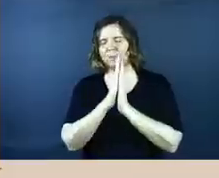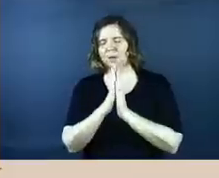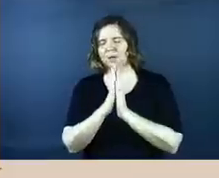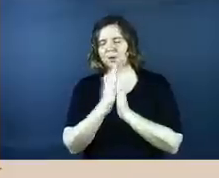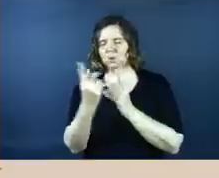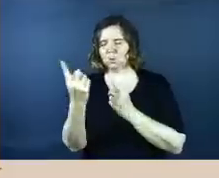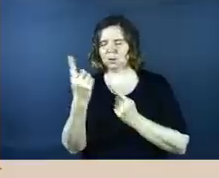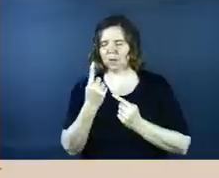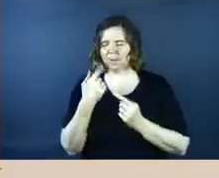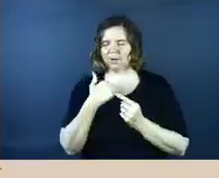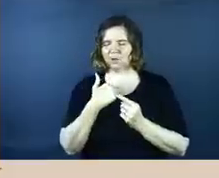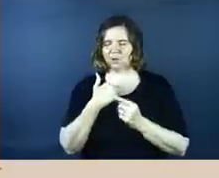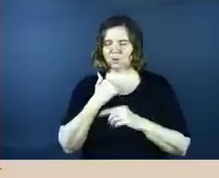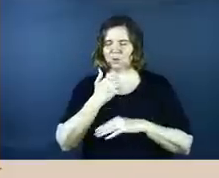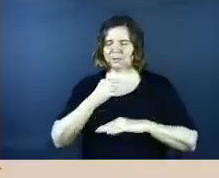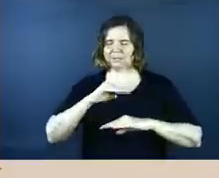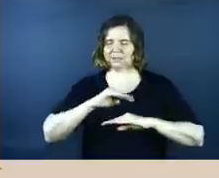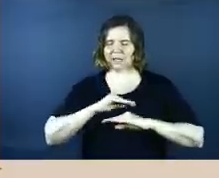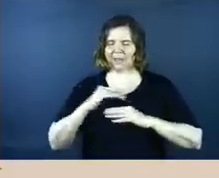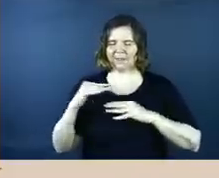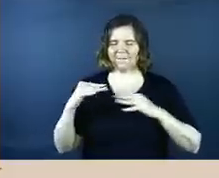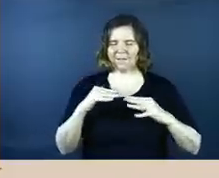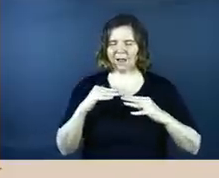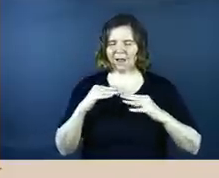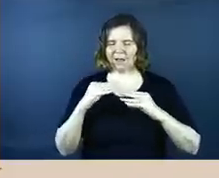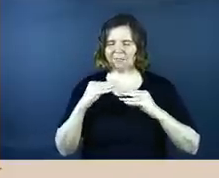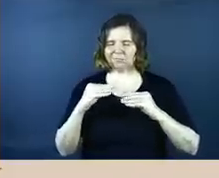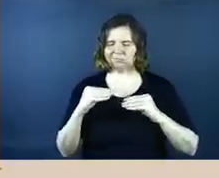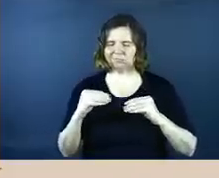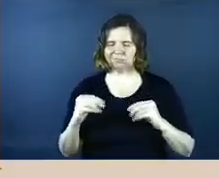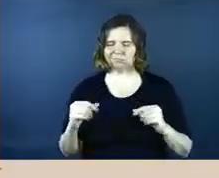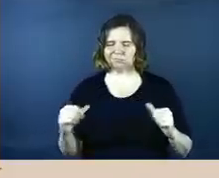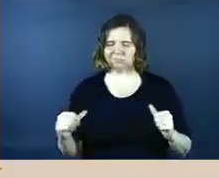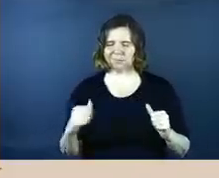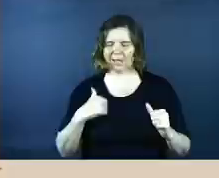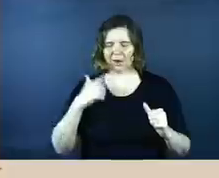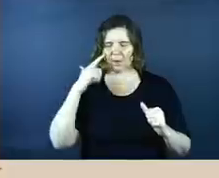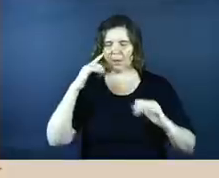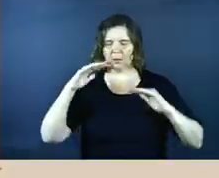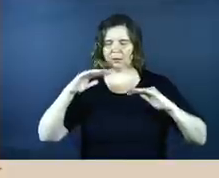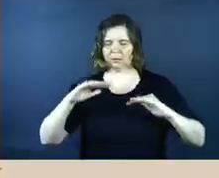come, Lord, and that you would just settle the fight, settle the battle and the war in our minds.